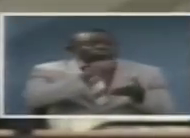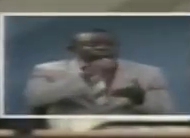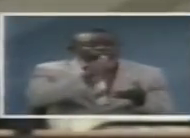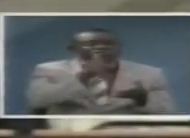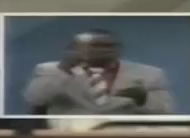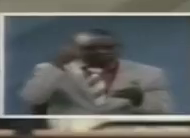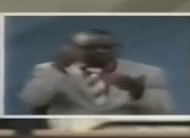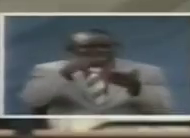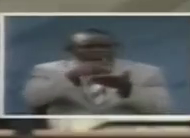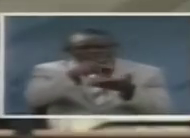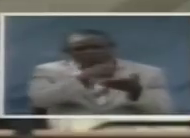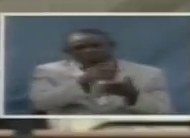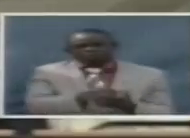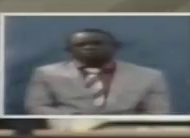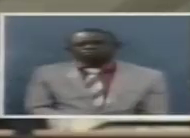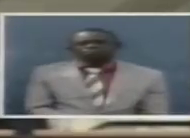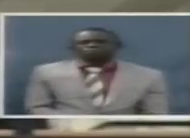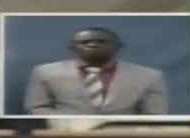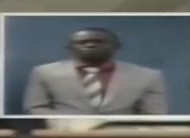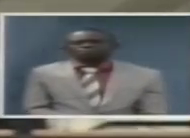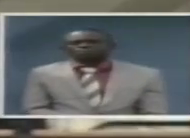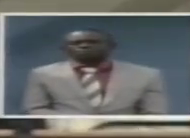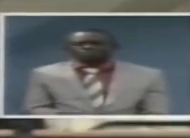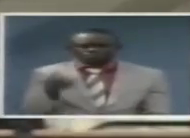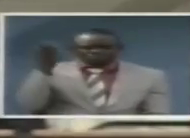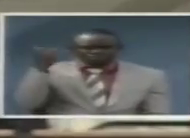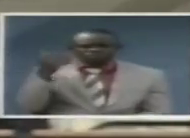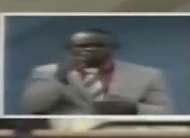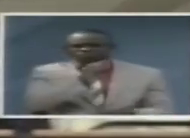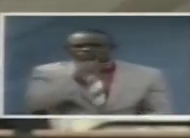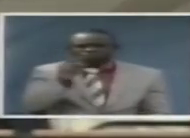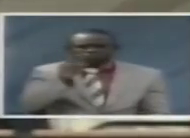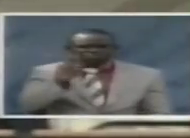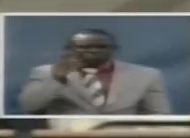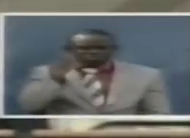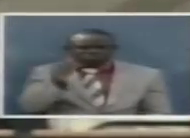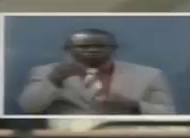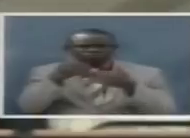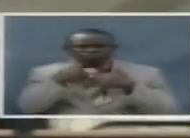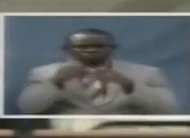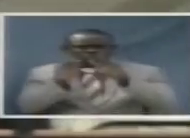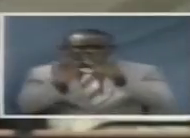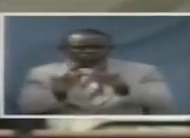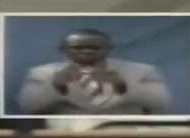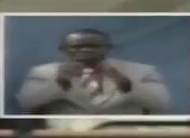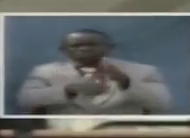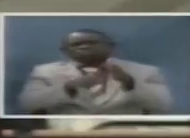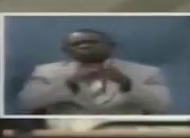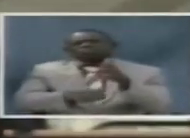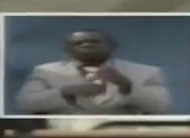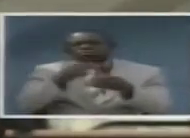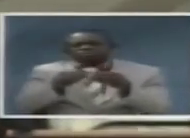when you augment this with the amnesty that was declared, we have given life back to businesses.